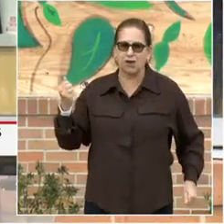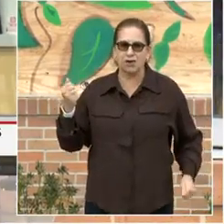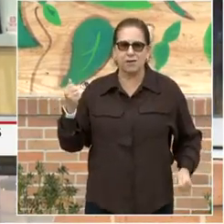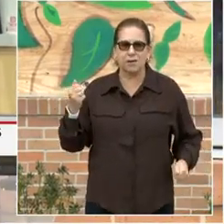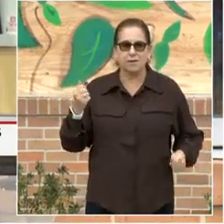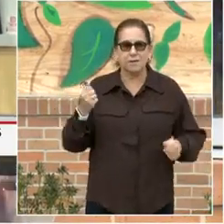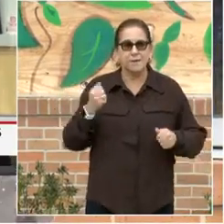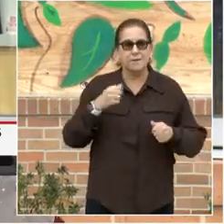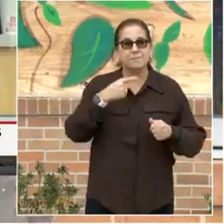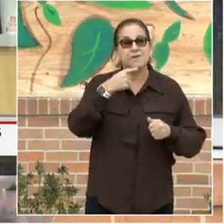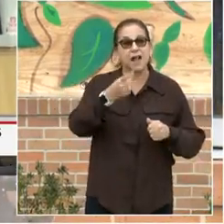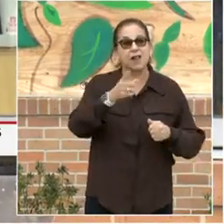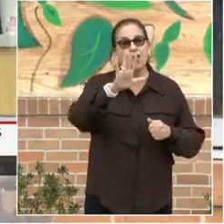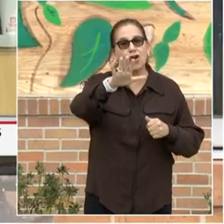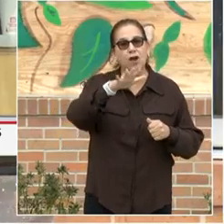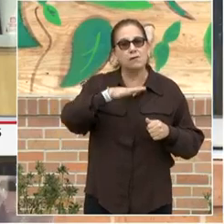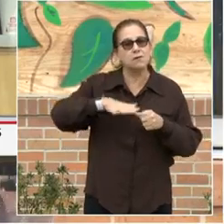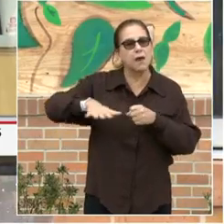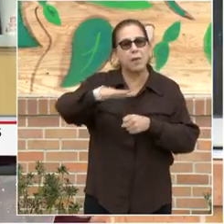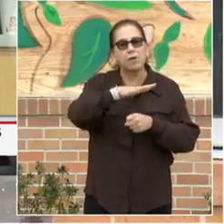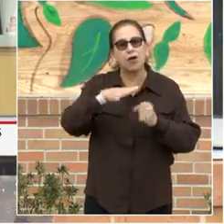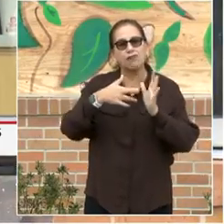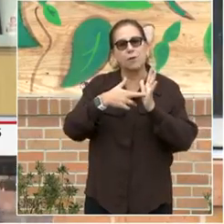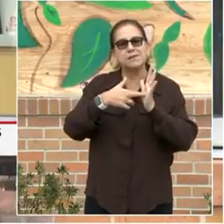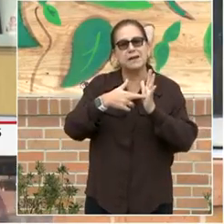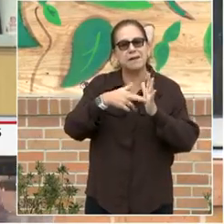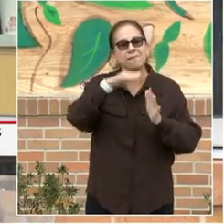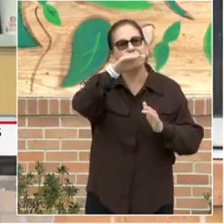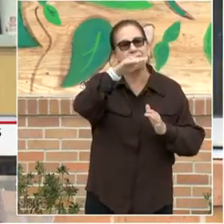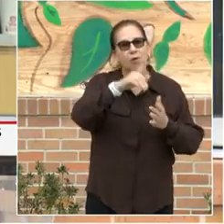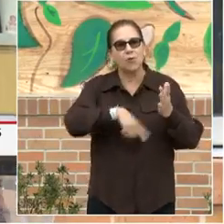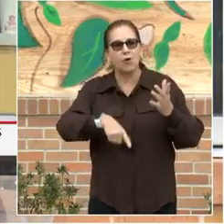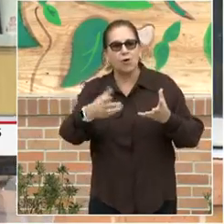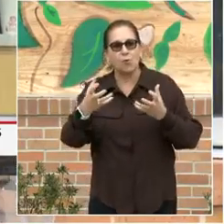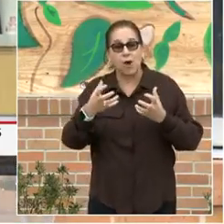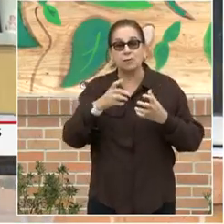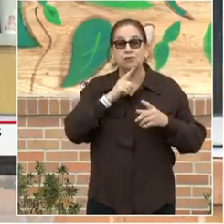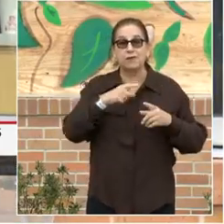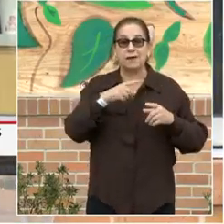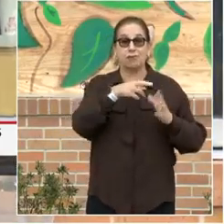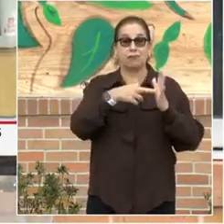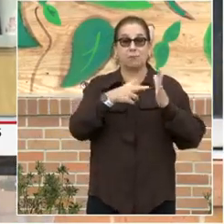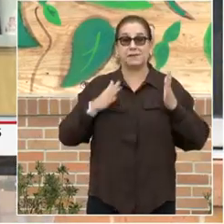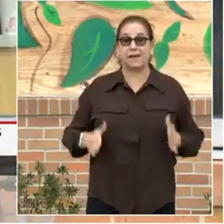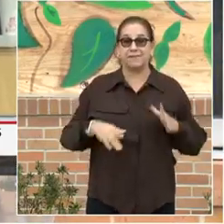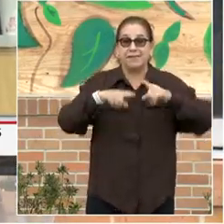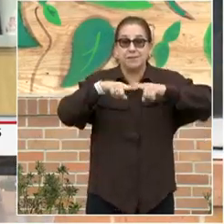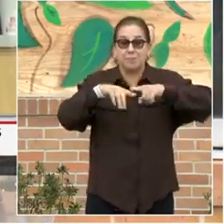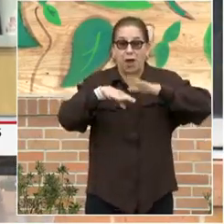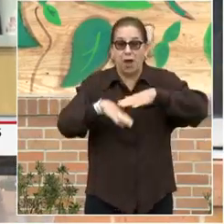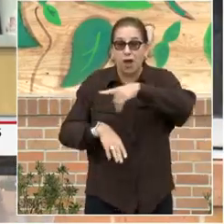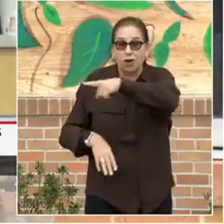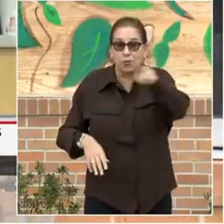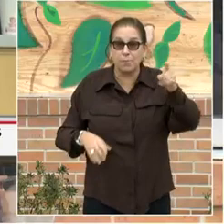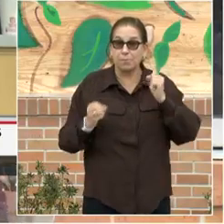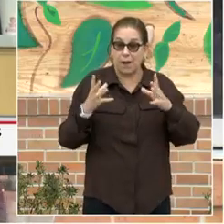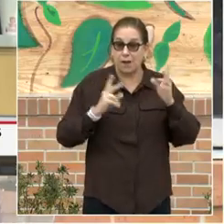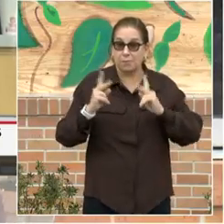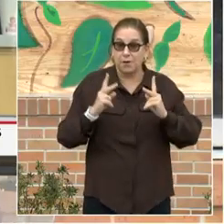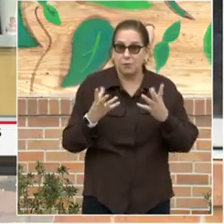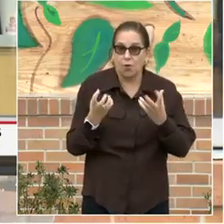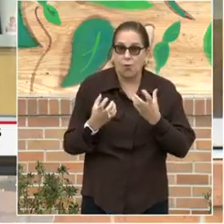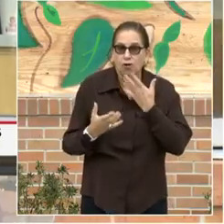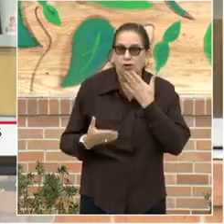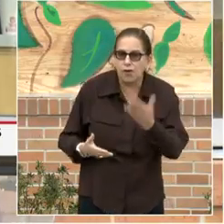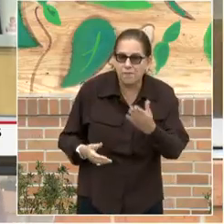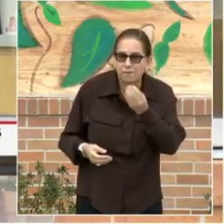see in your community. It all depends on you, and you is us. So when Good Foods comes here, please support Good Foods. Come down,